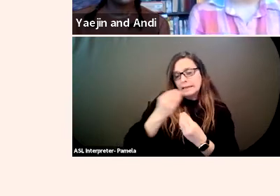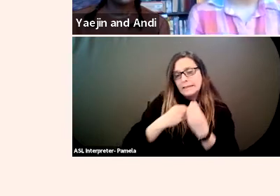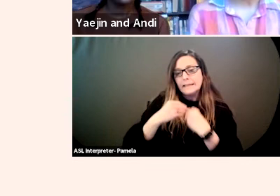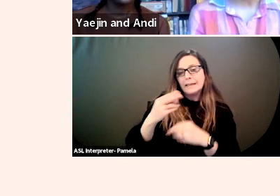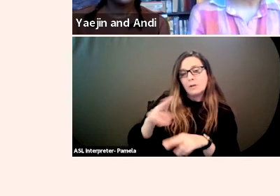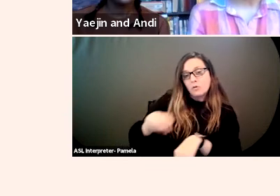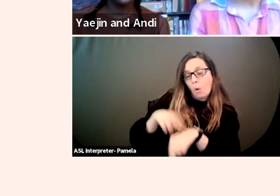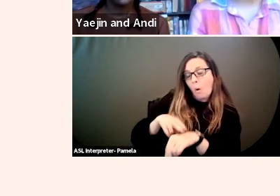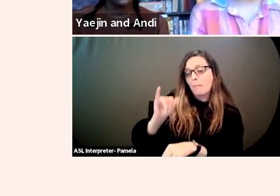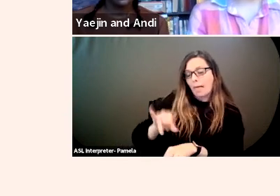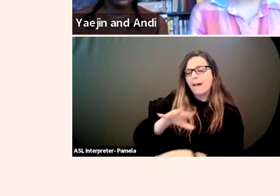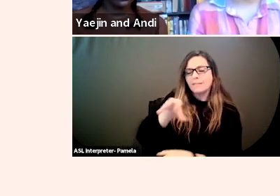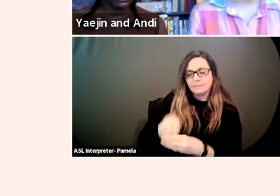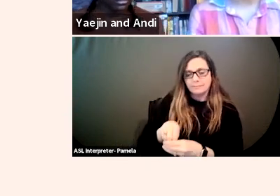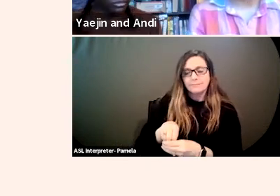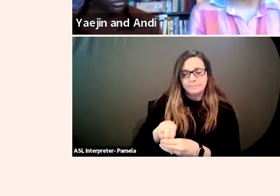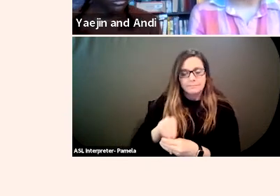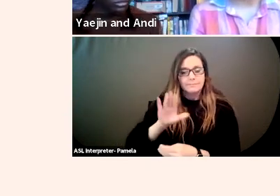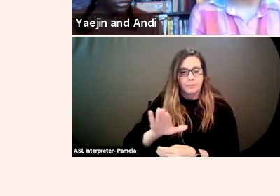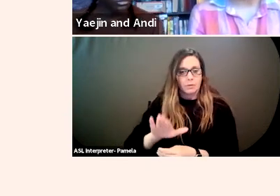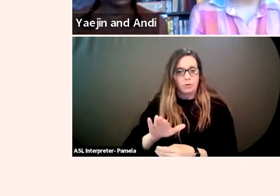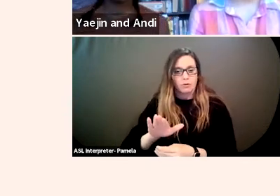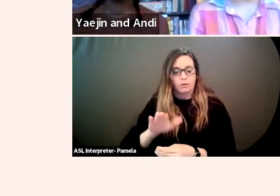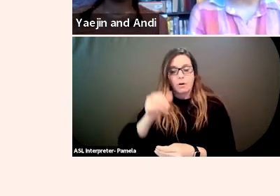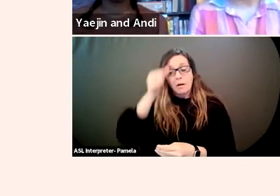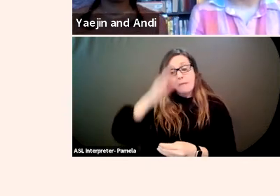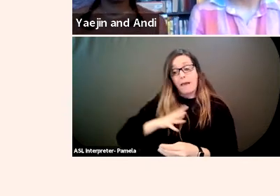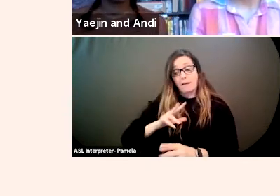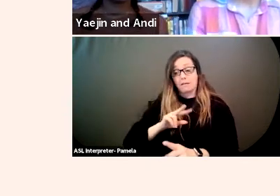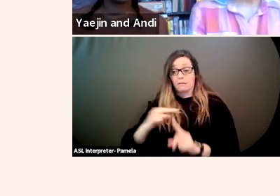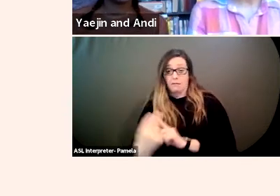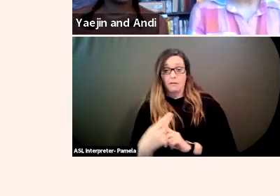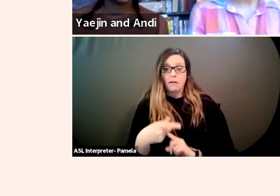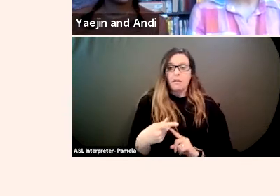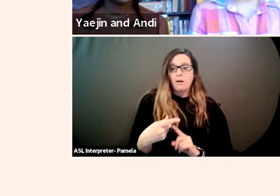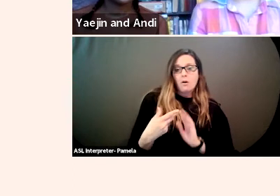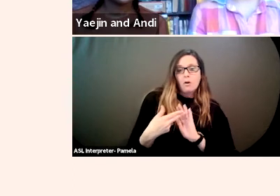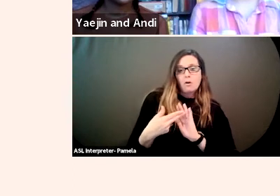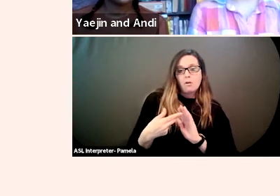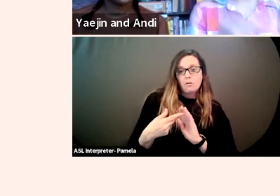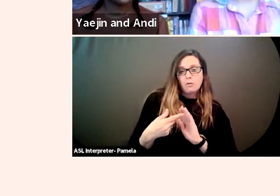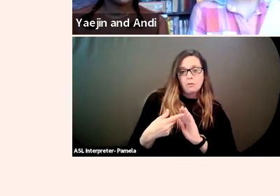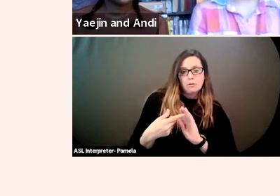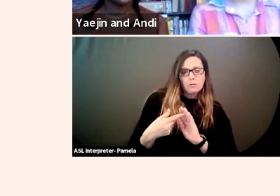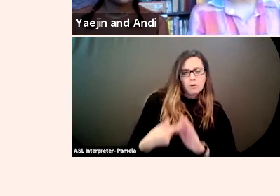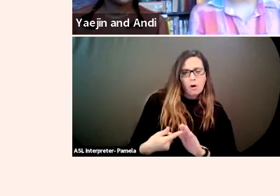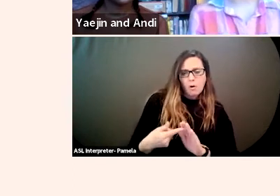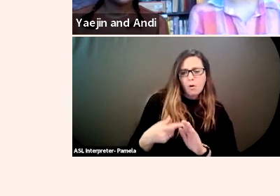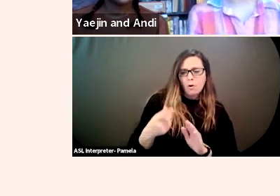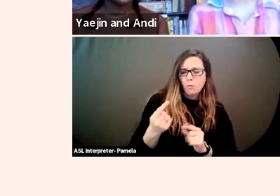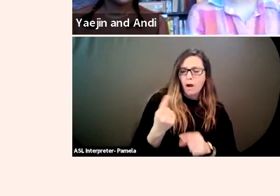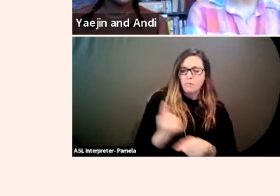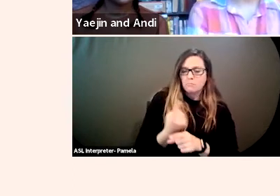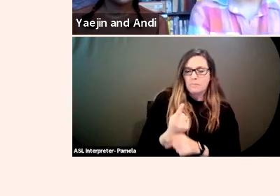to stereotypes of gay men's concerns with appearances as being perverse. Thus, we want to examine the factors contributing to